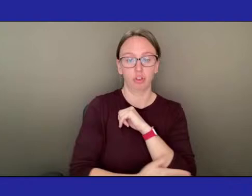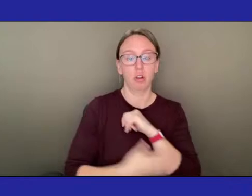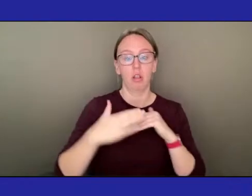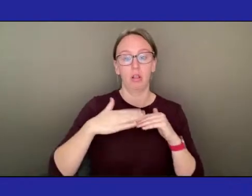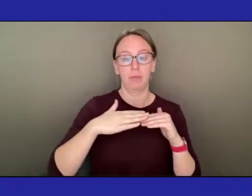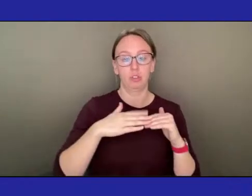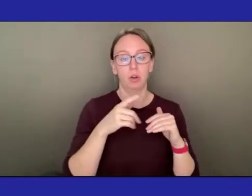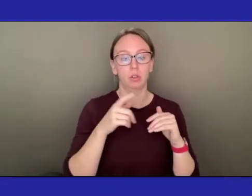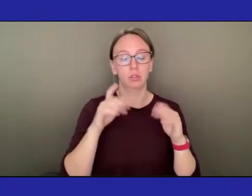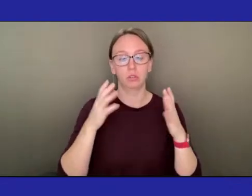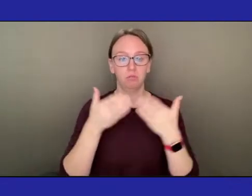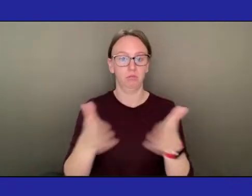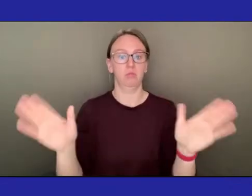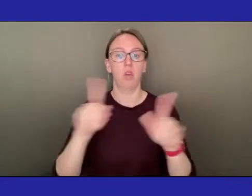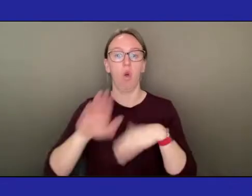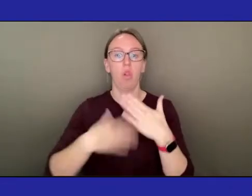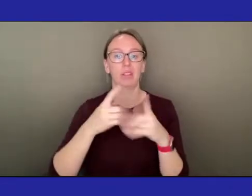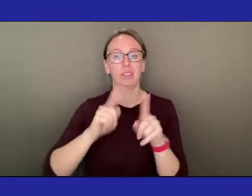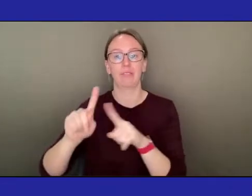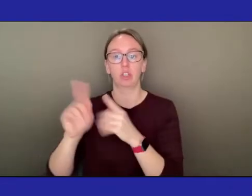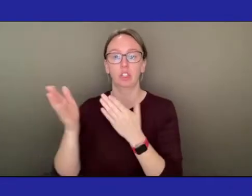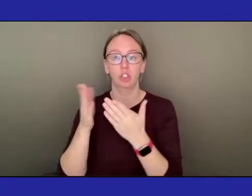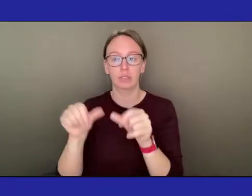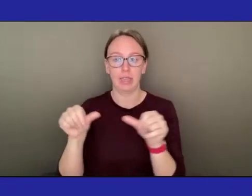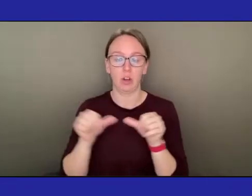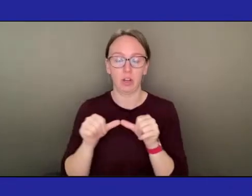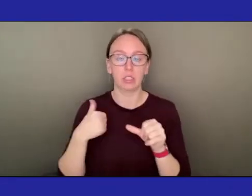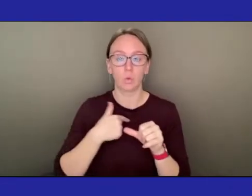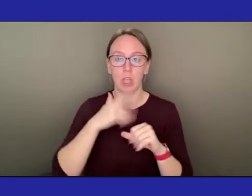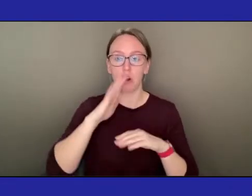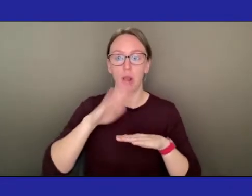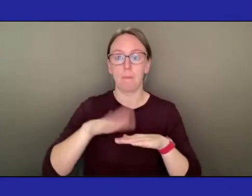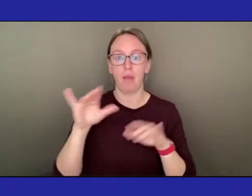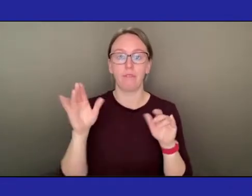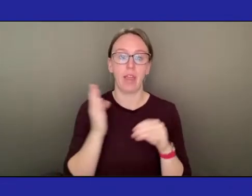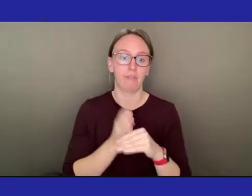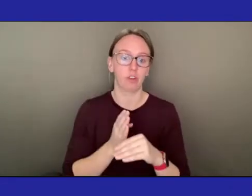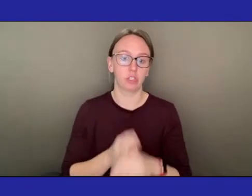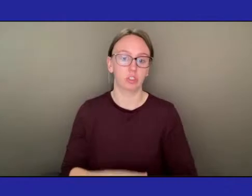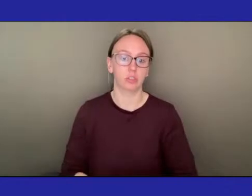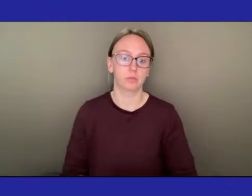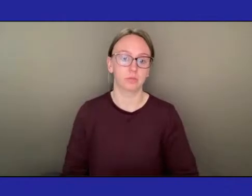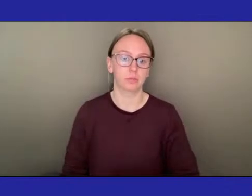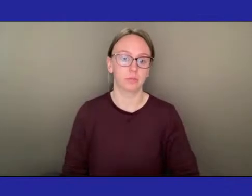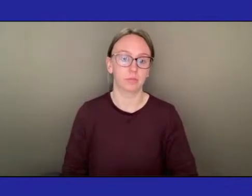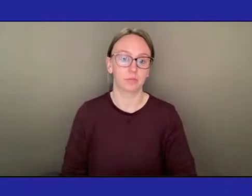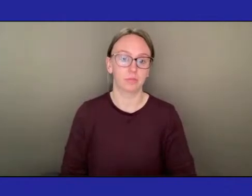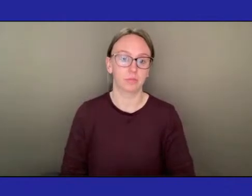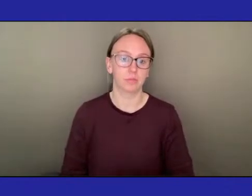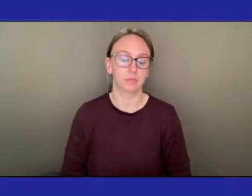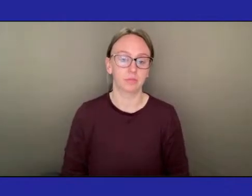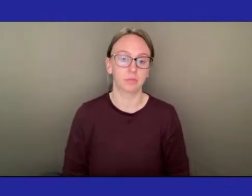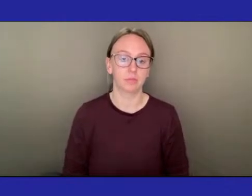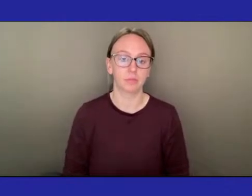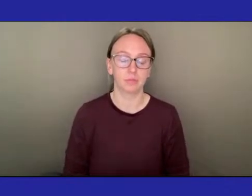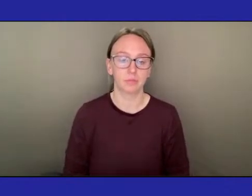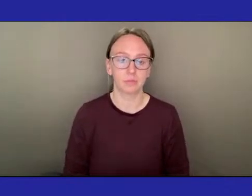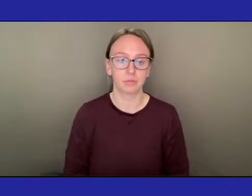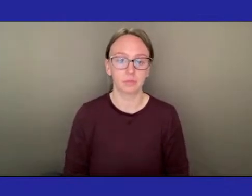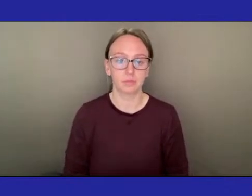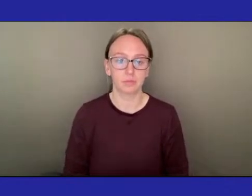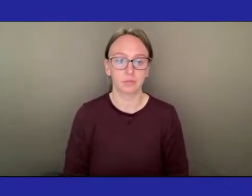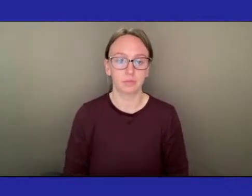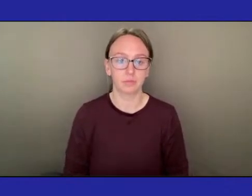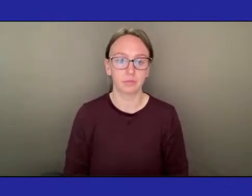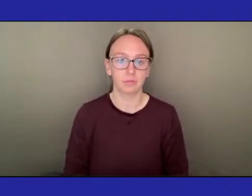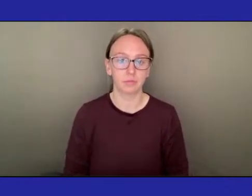different service areas, we are above the average significantly. And the